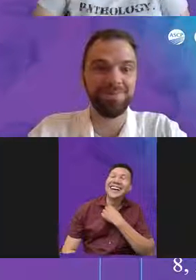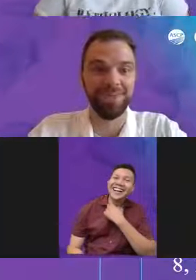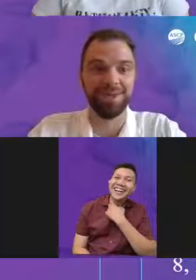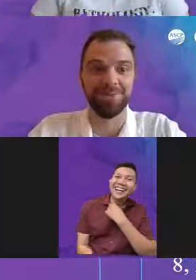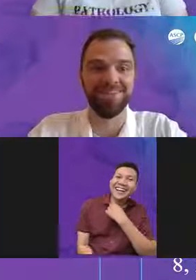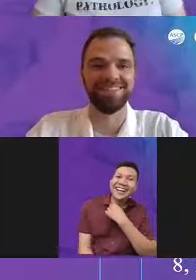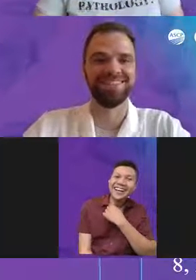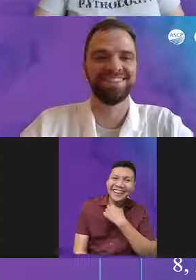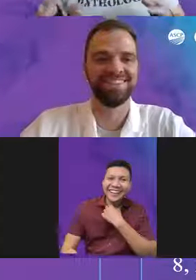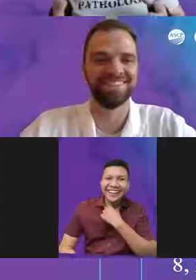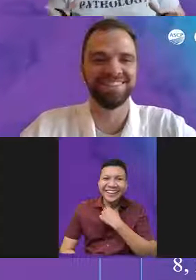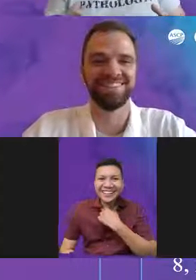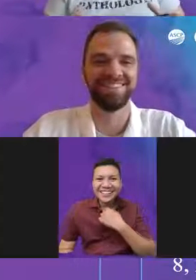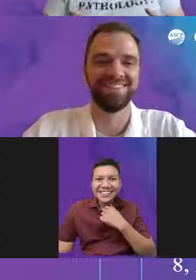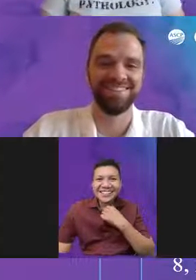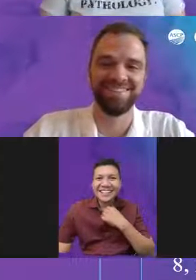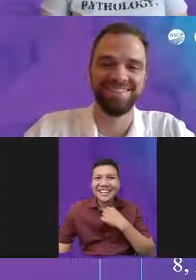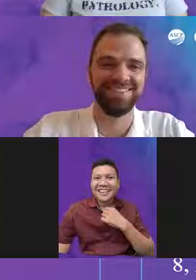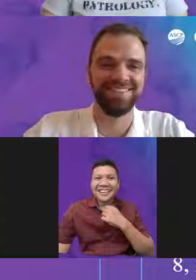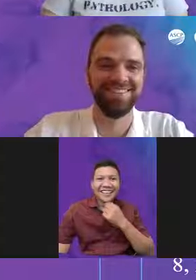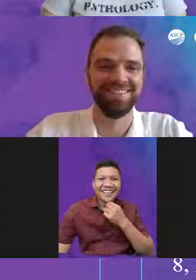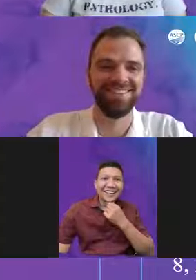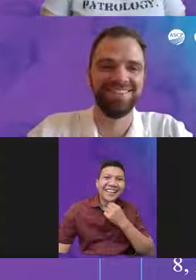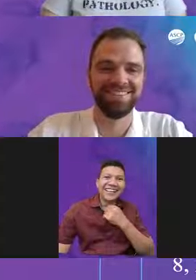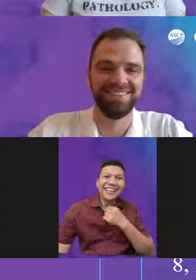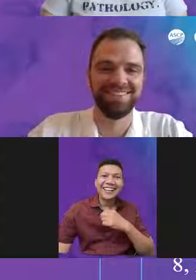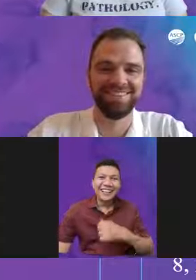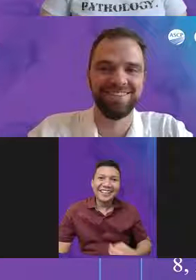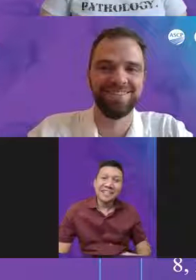yeah. This is so cool.